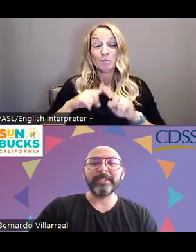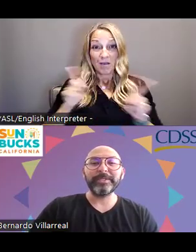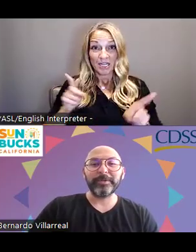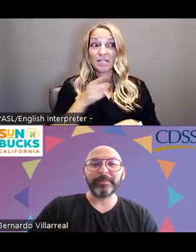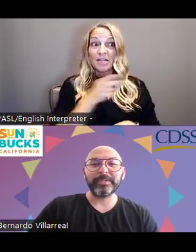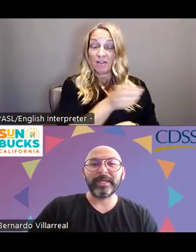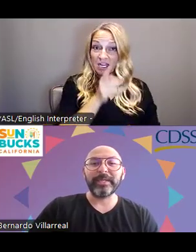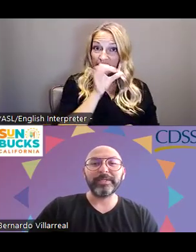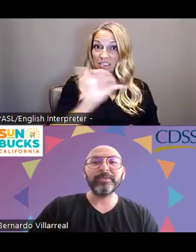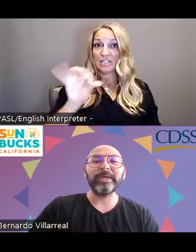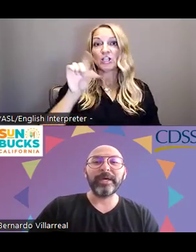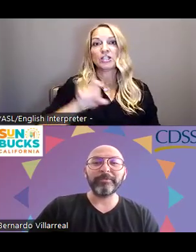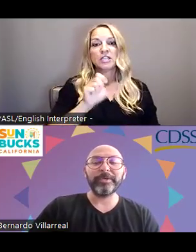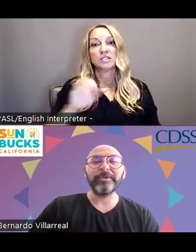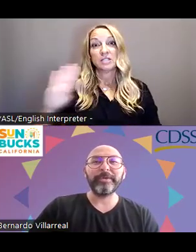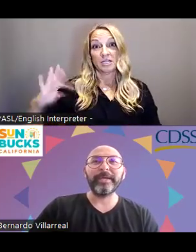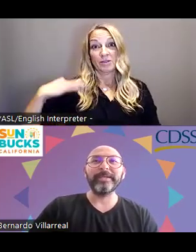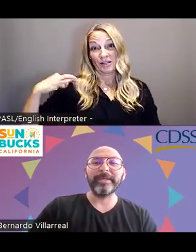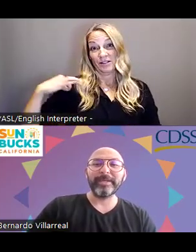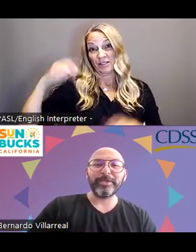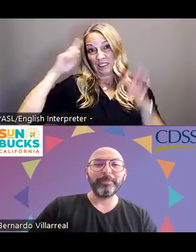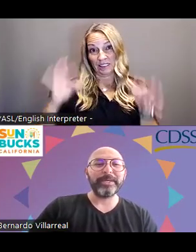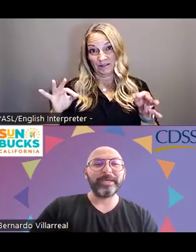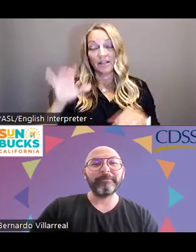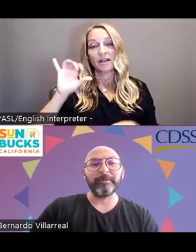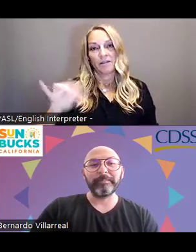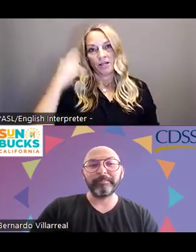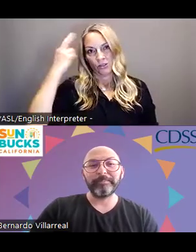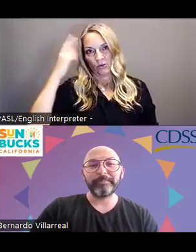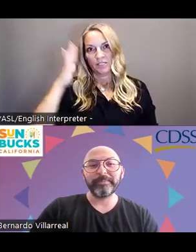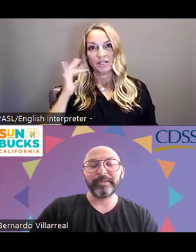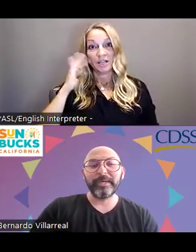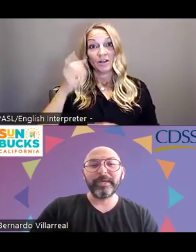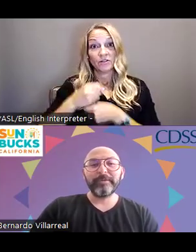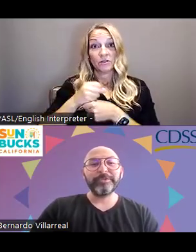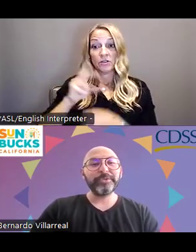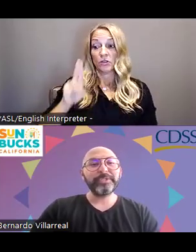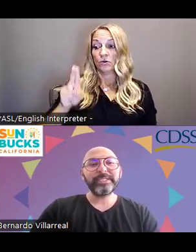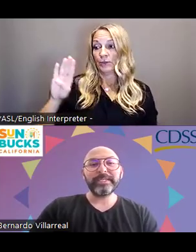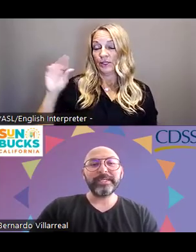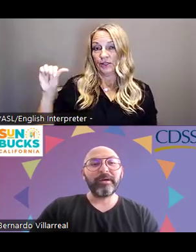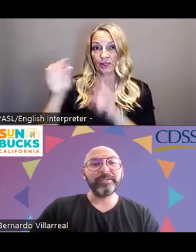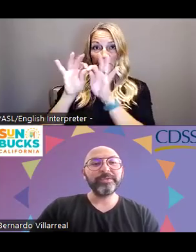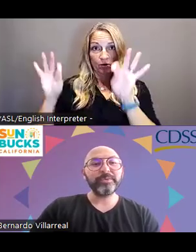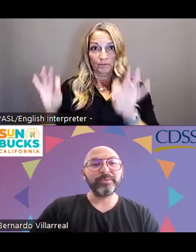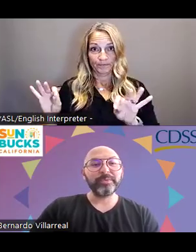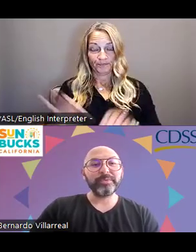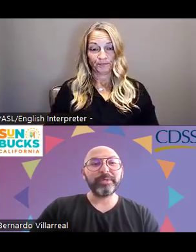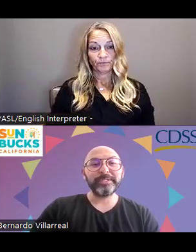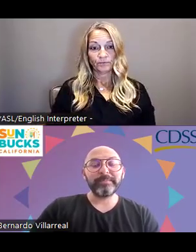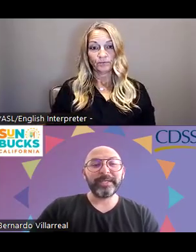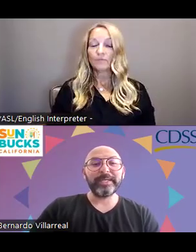Sunbucks eligibility determined, and that is why California created the UBA form. For children attending all